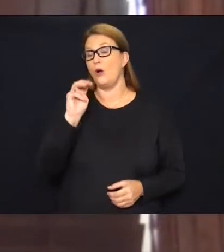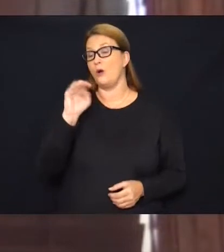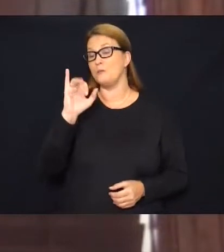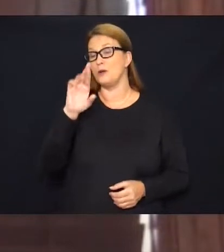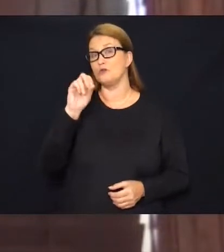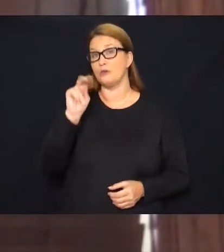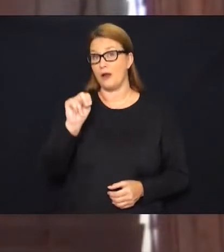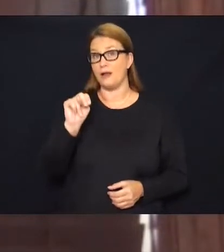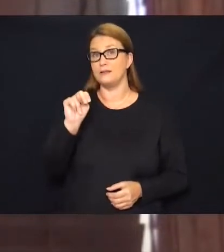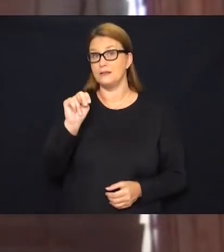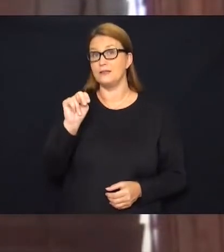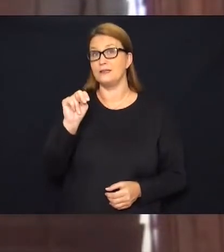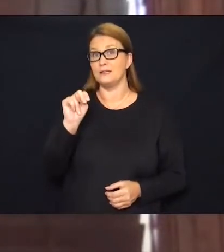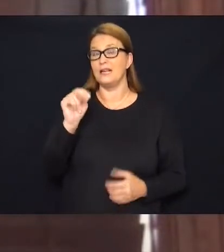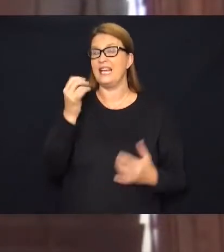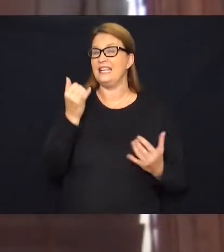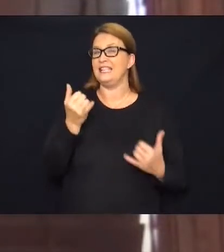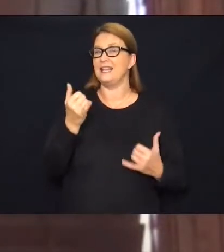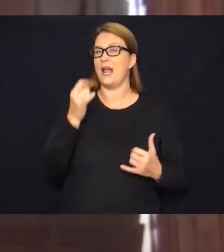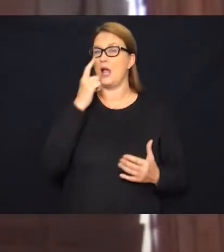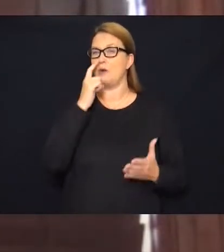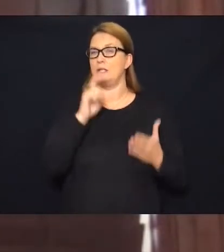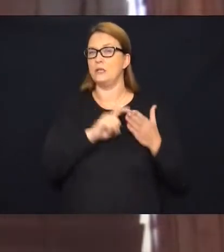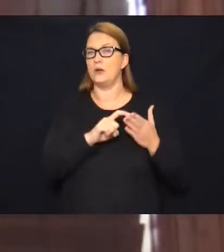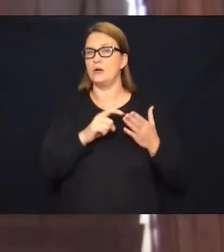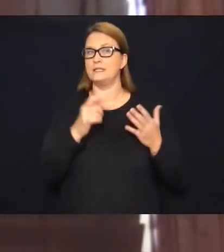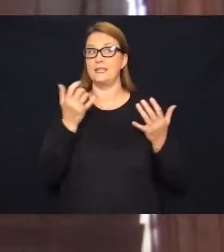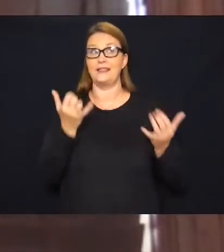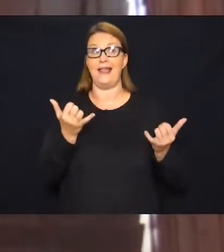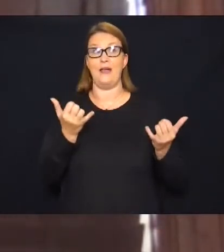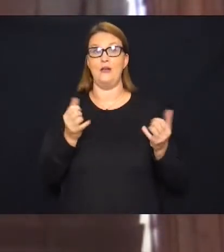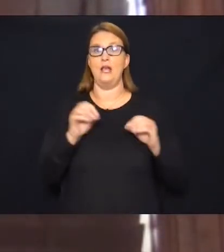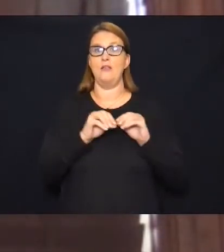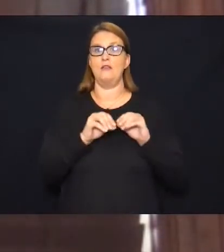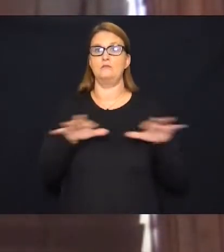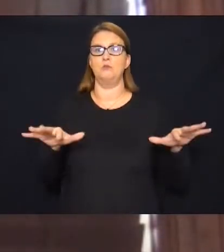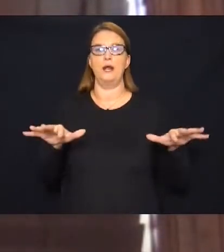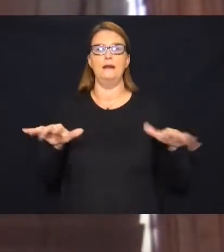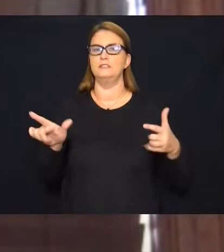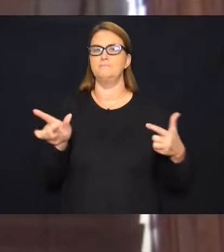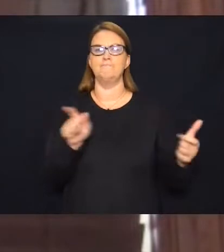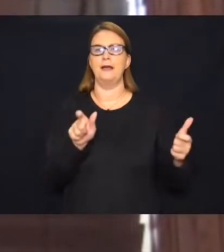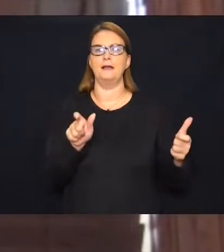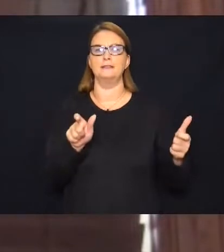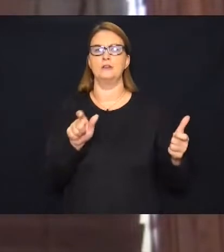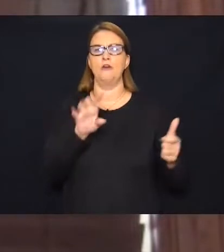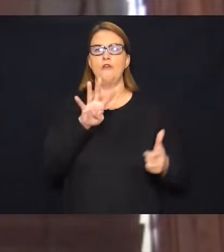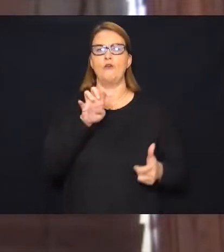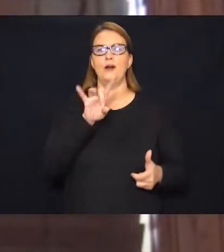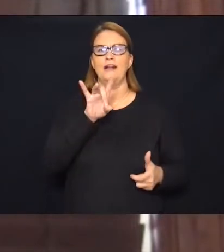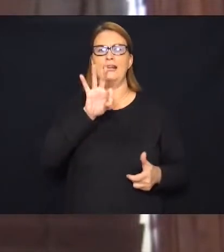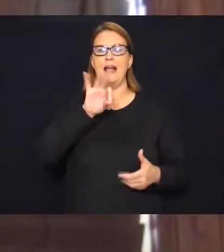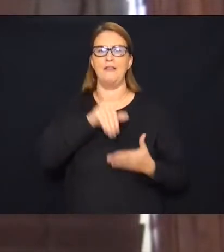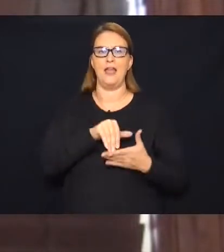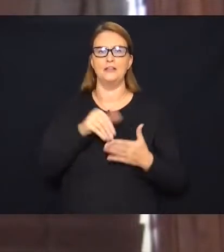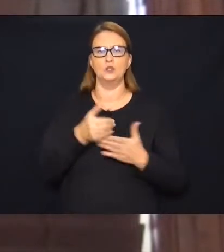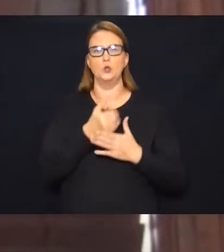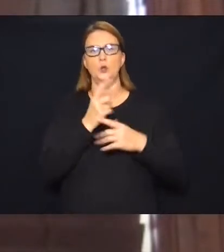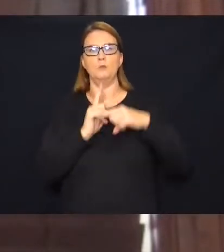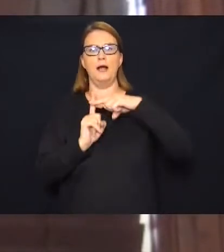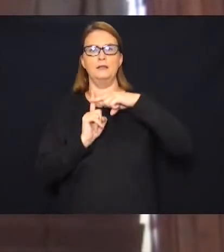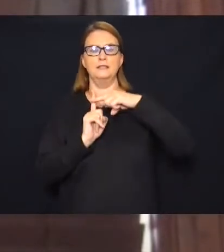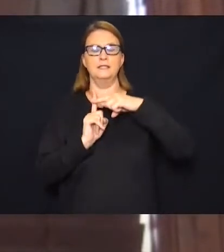and particularly start to look at this spread, yesterday we had 489,000 new cases